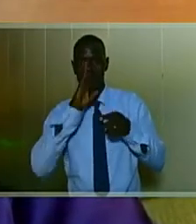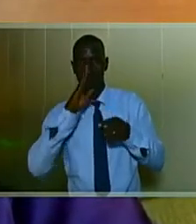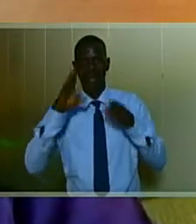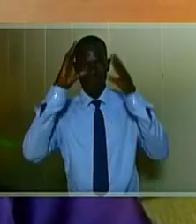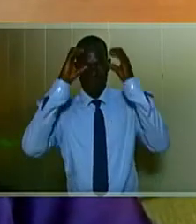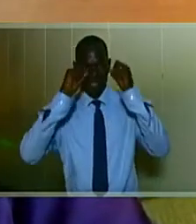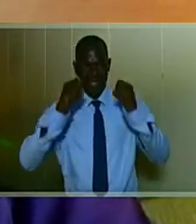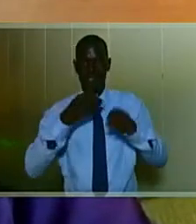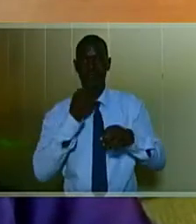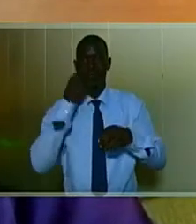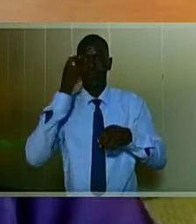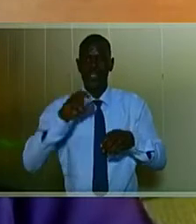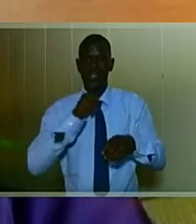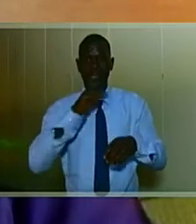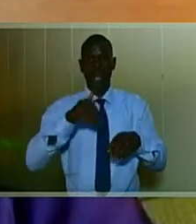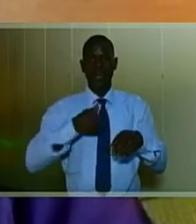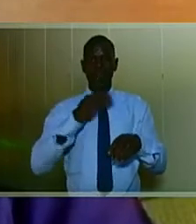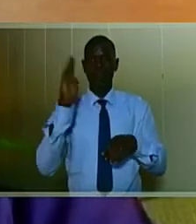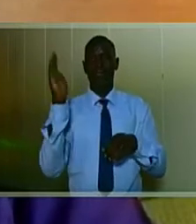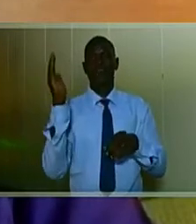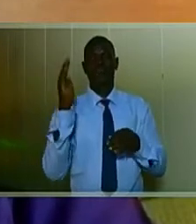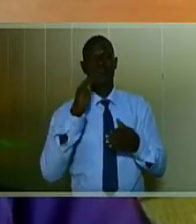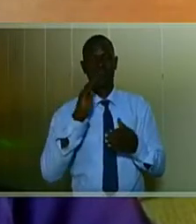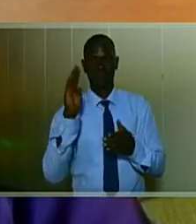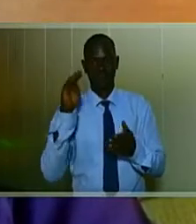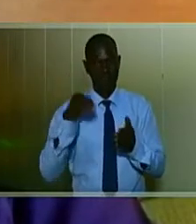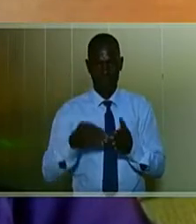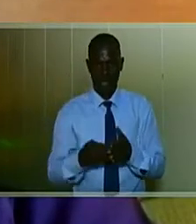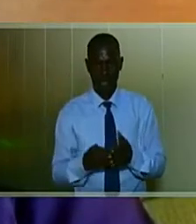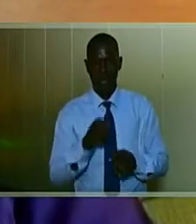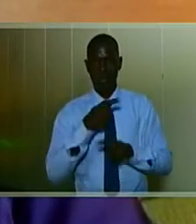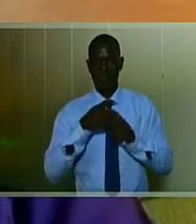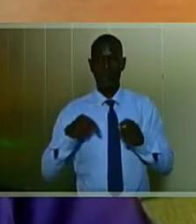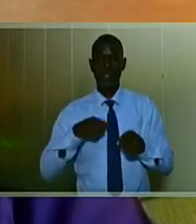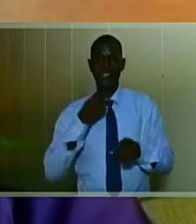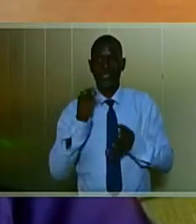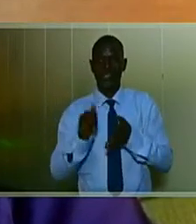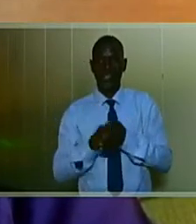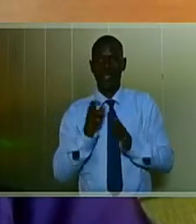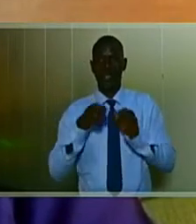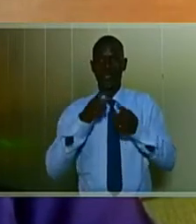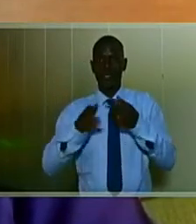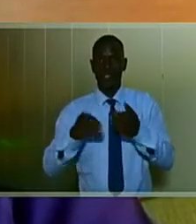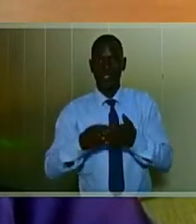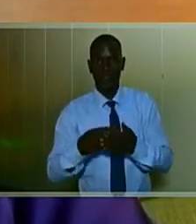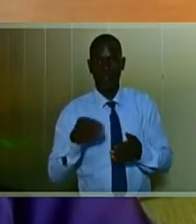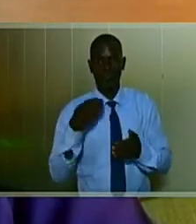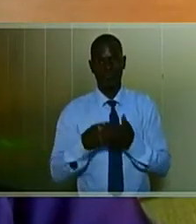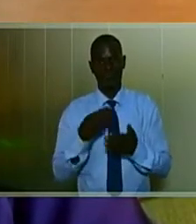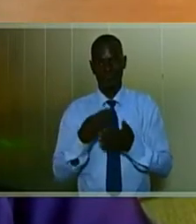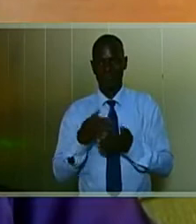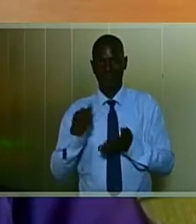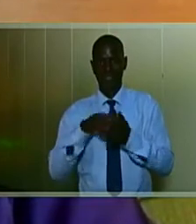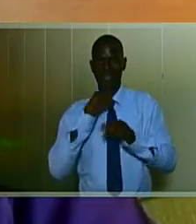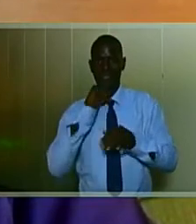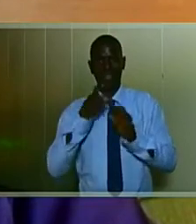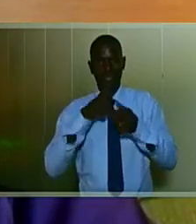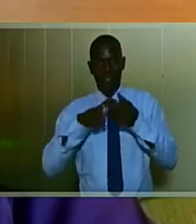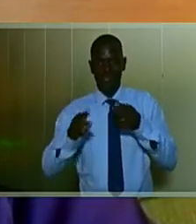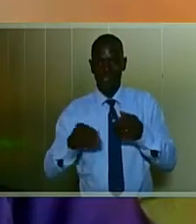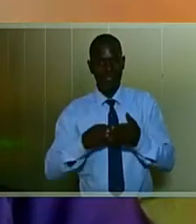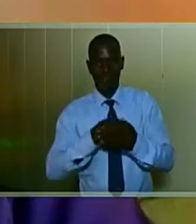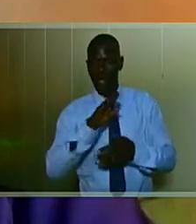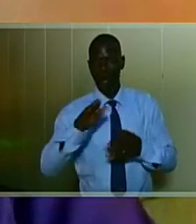It's only giving a cap to which you can spend money to, such that you cannot extend that cap. The truth is that